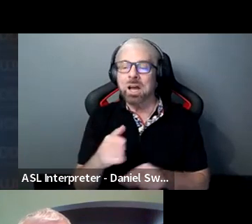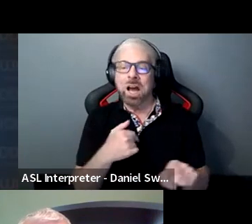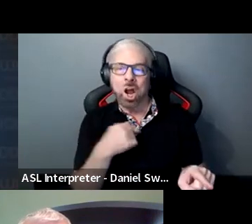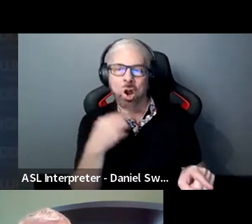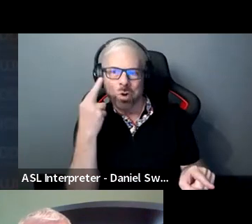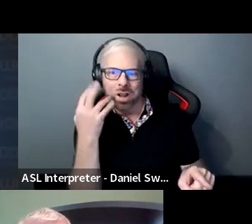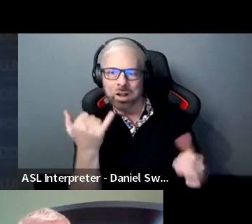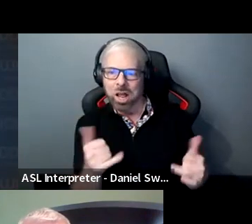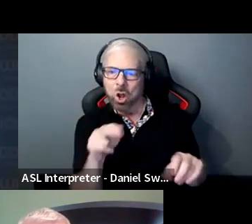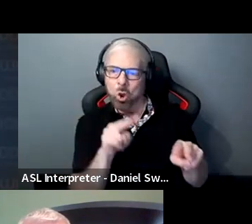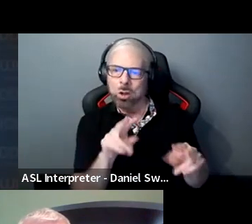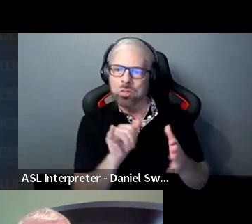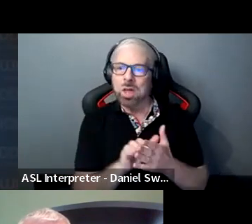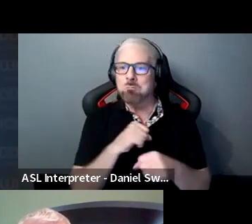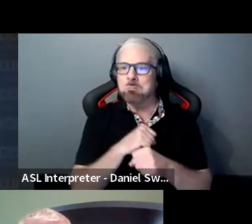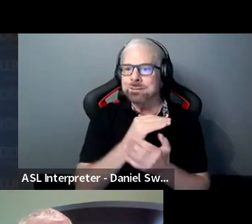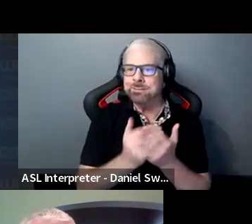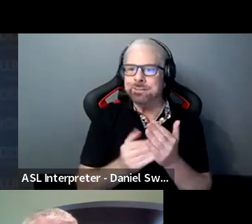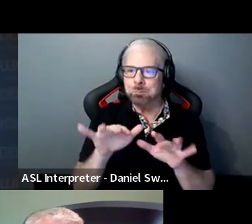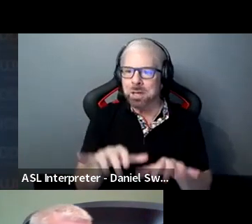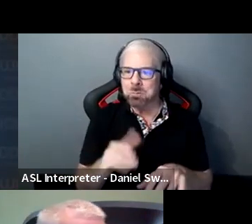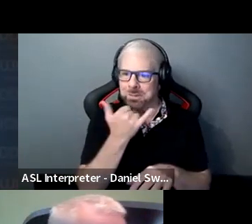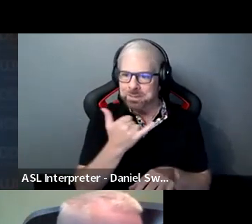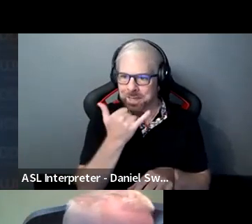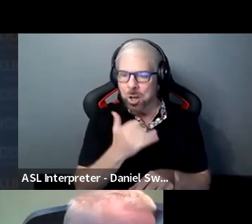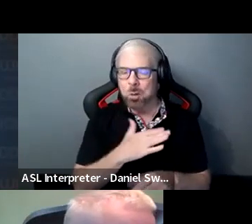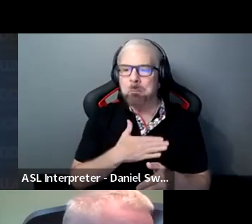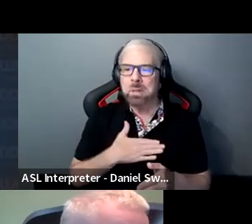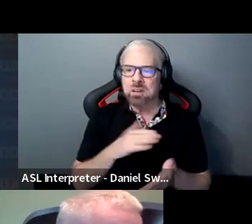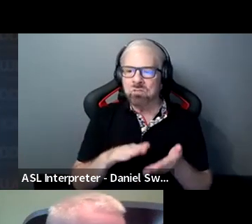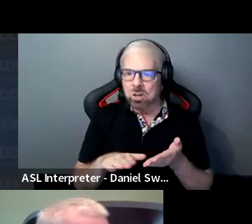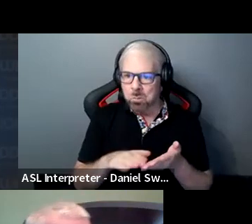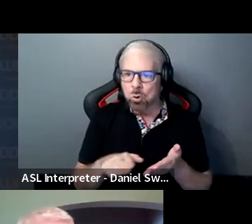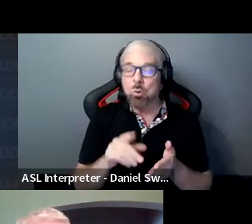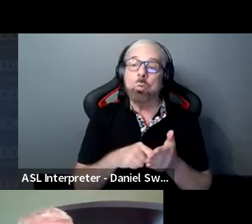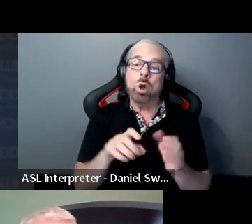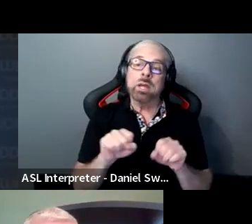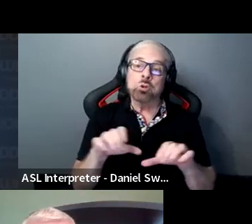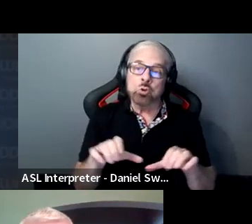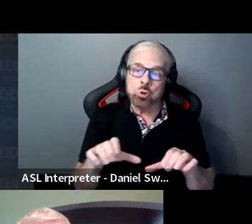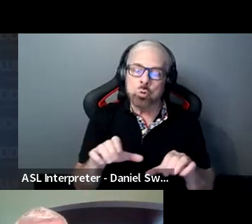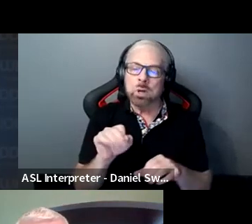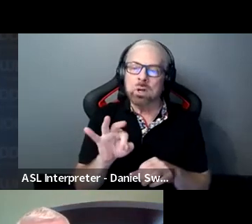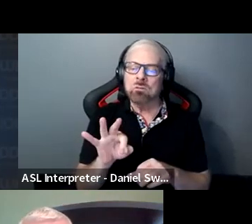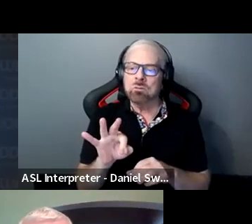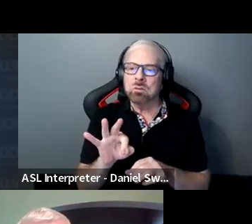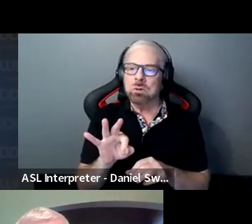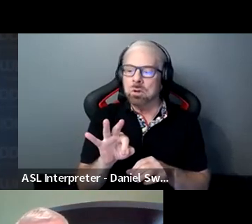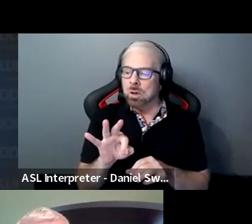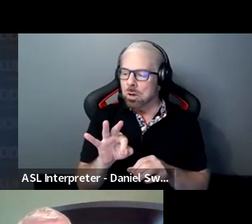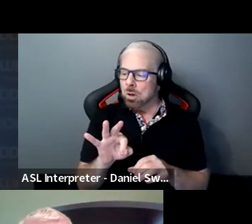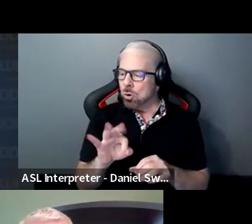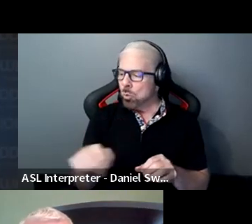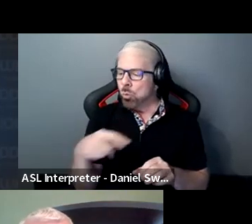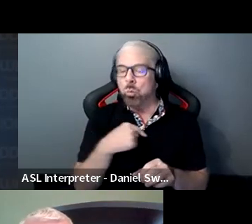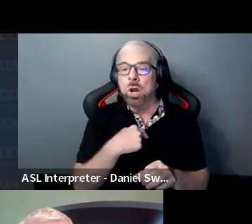looking at this that I made some typos, but please forgive me. So, you know, what can you do if you, as we are